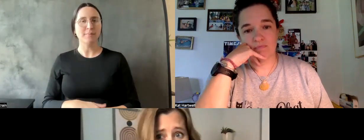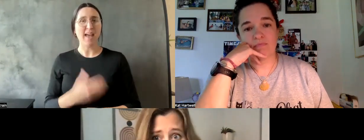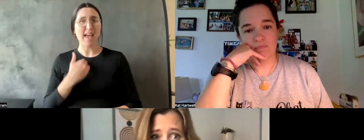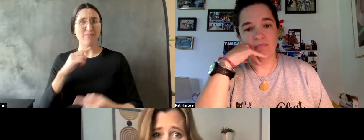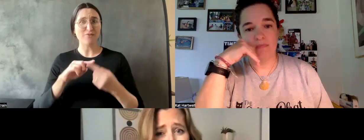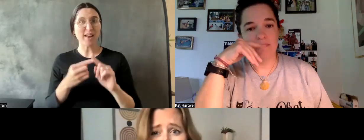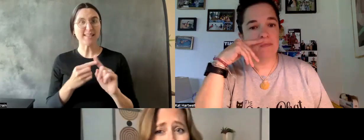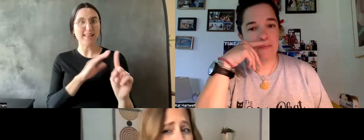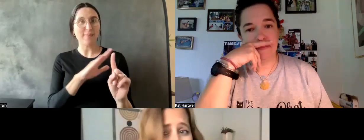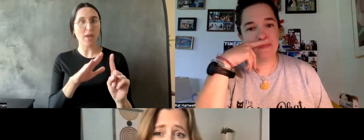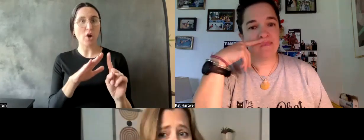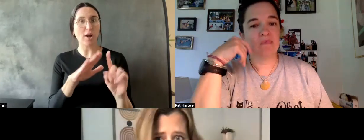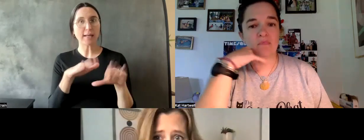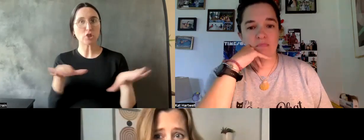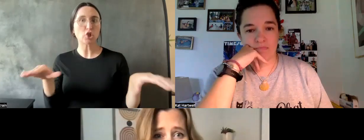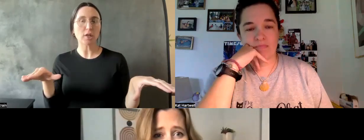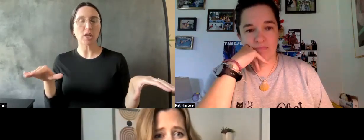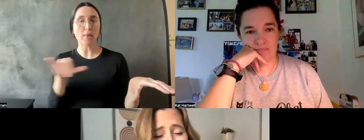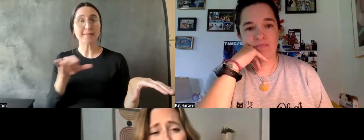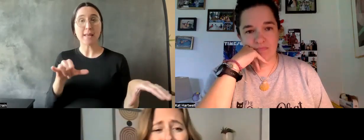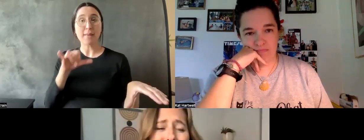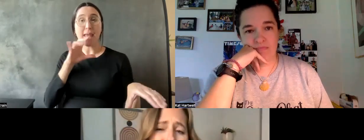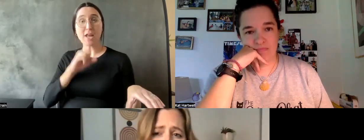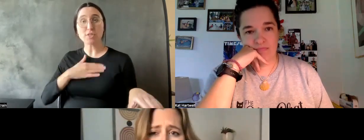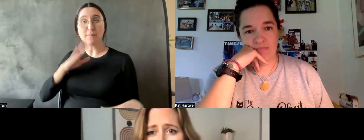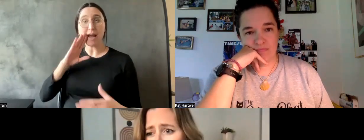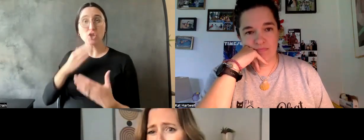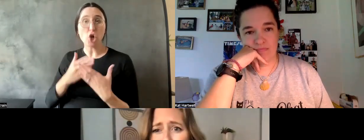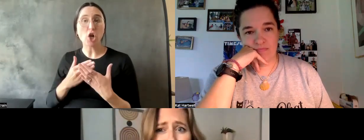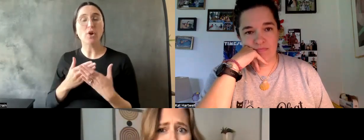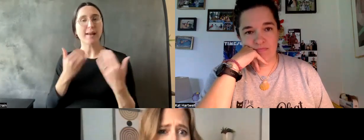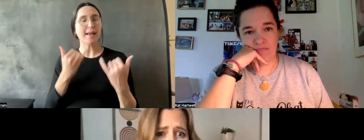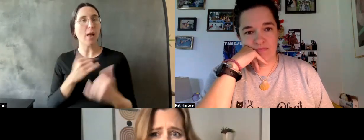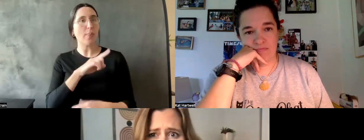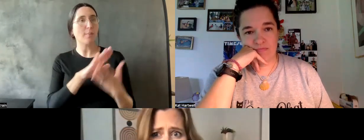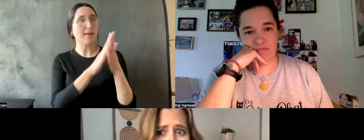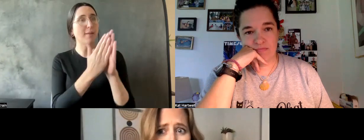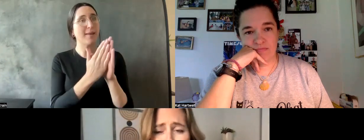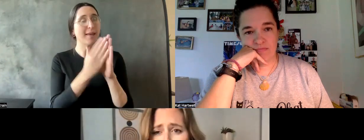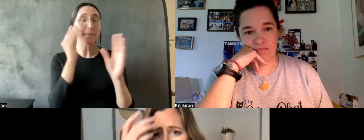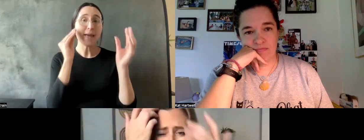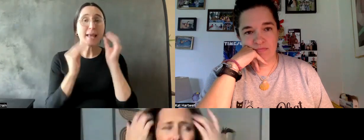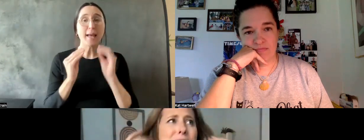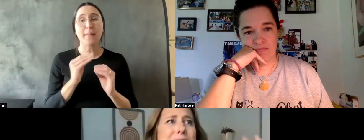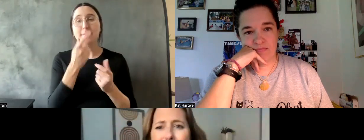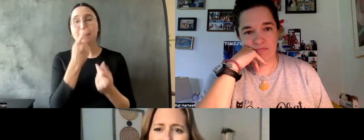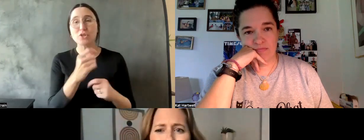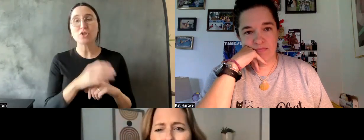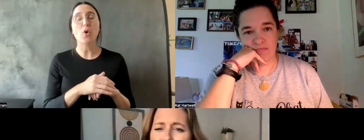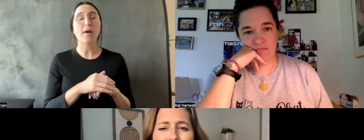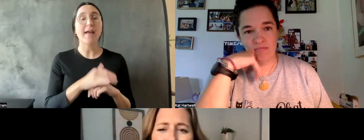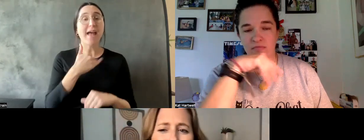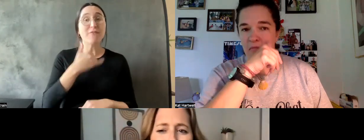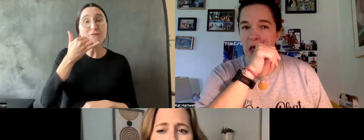and they're doing things that Allie will never do. Their kids are getting in the makeup, or they have their own phones now, and they're going to dance.